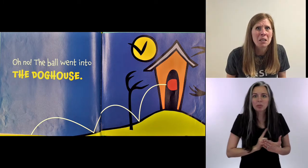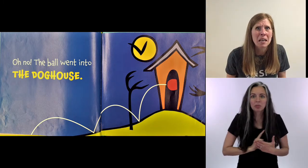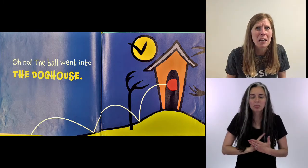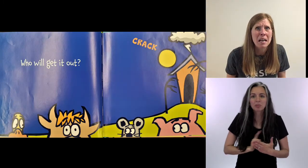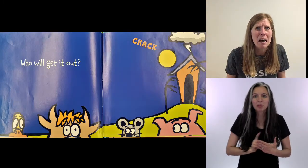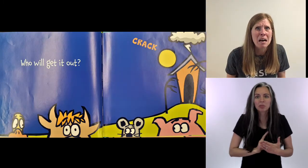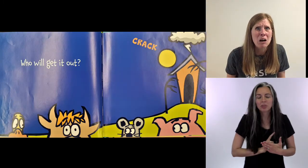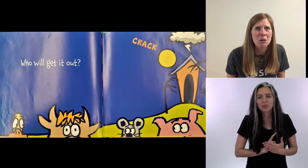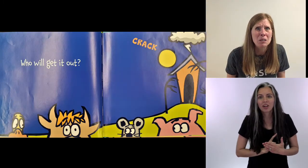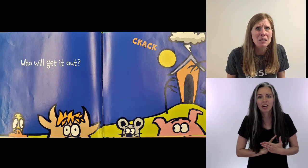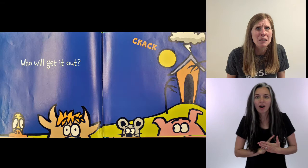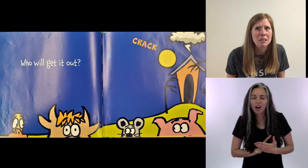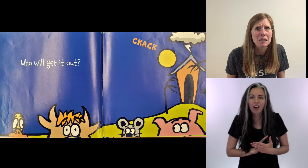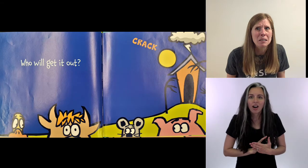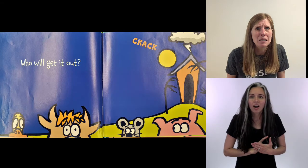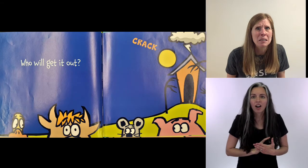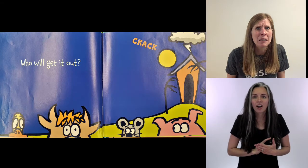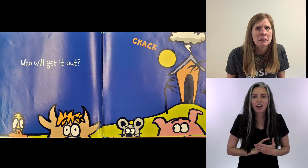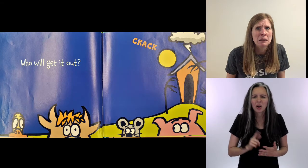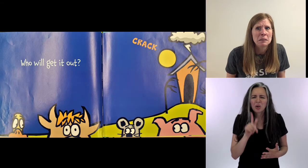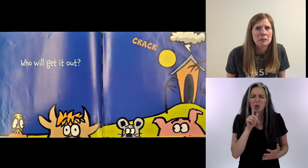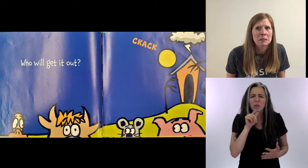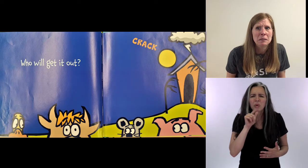Who will get it out?